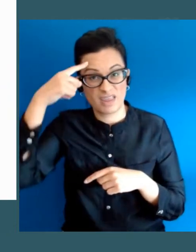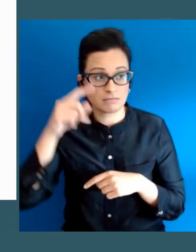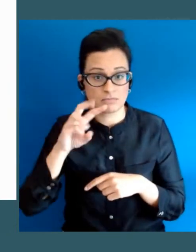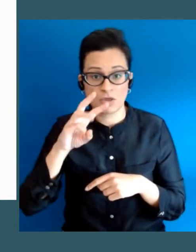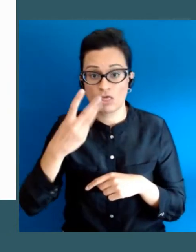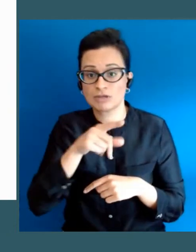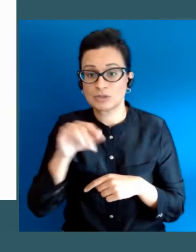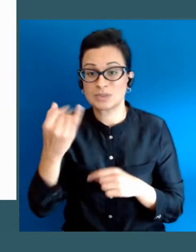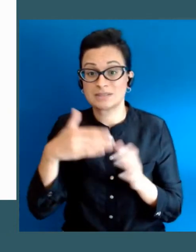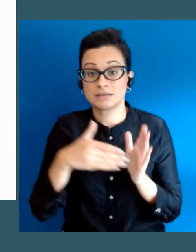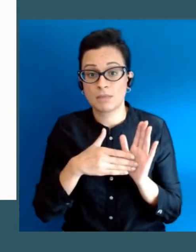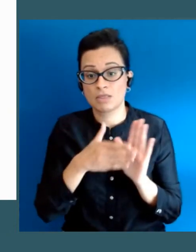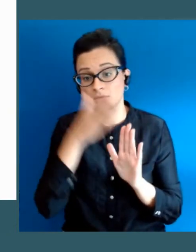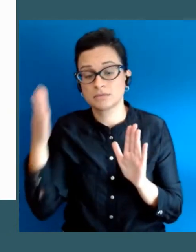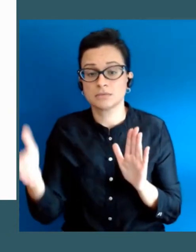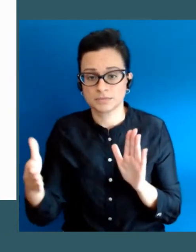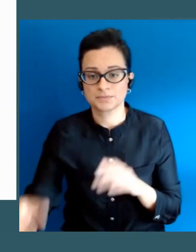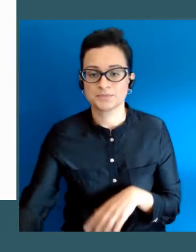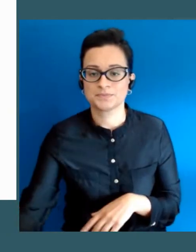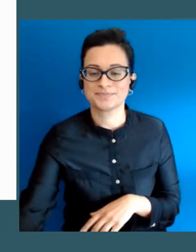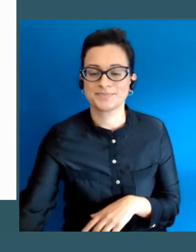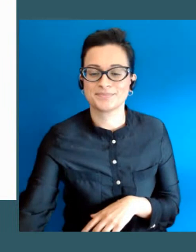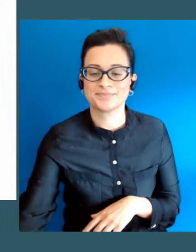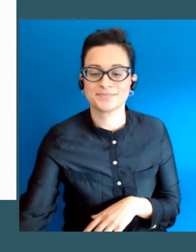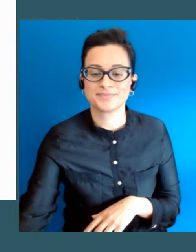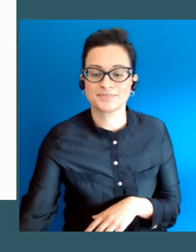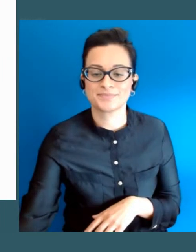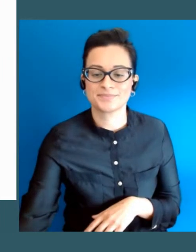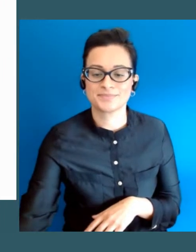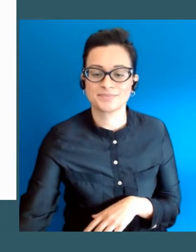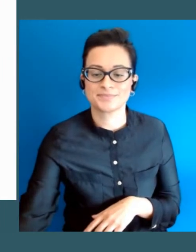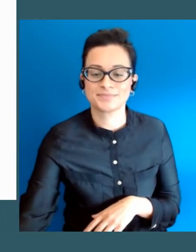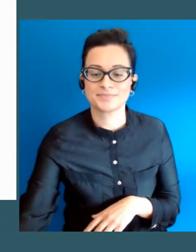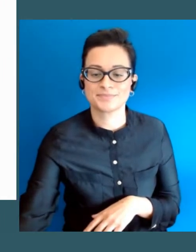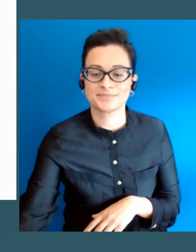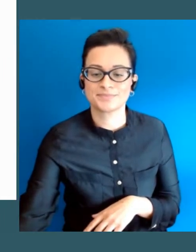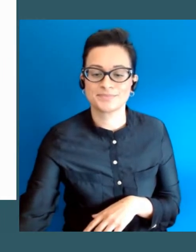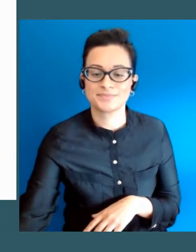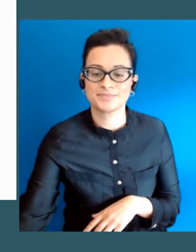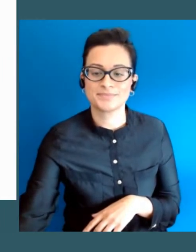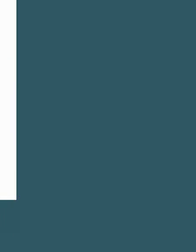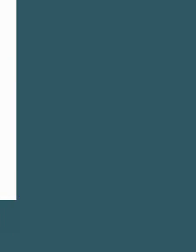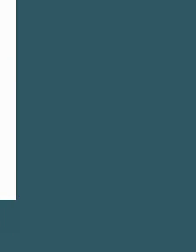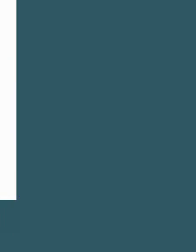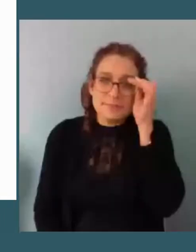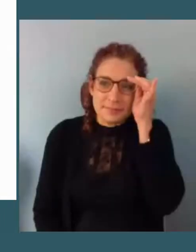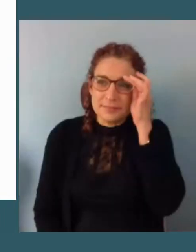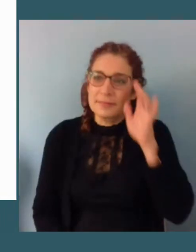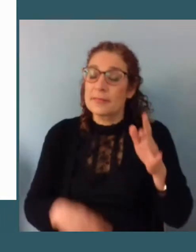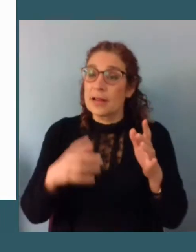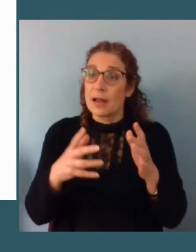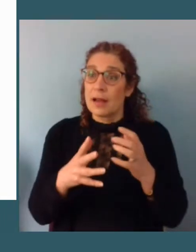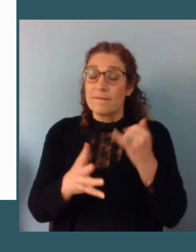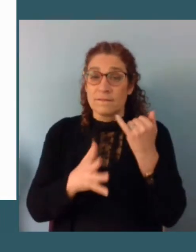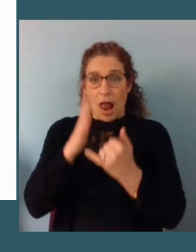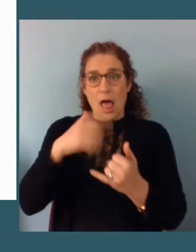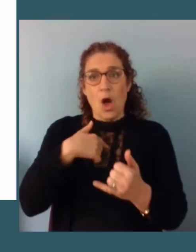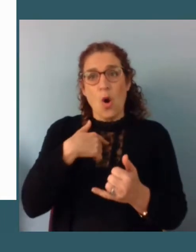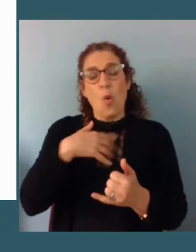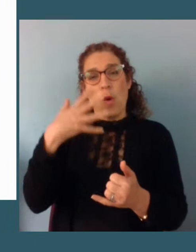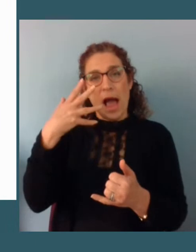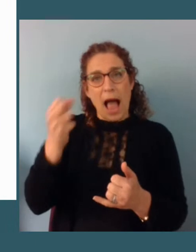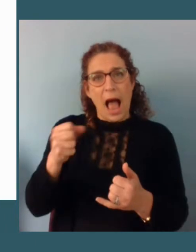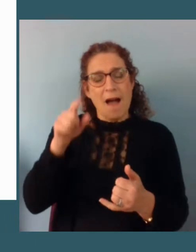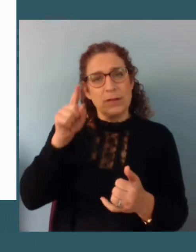months. And then finally, for something that's a bit more intensive, we're also running a trial of mindfulness-based cognitive